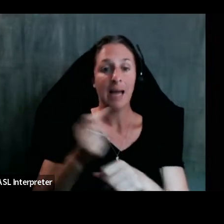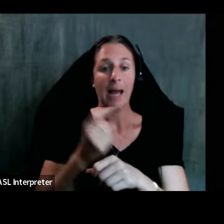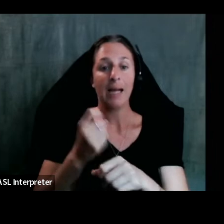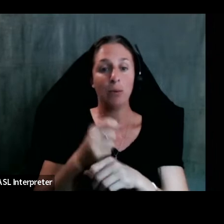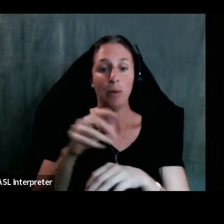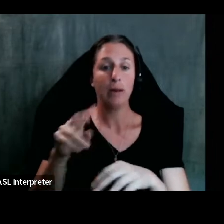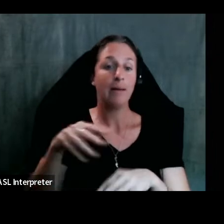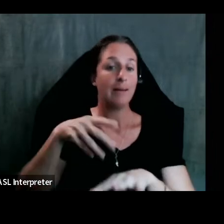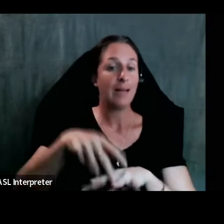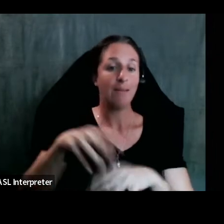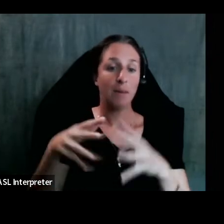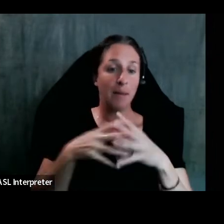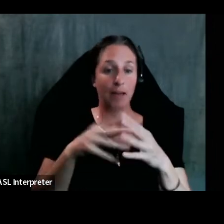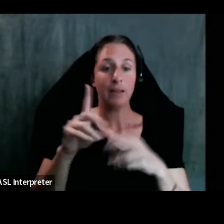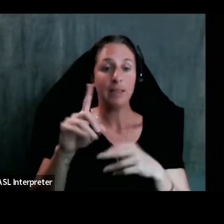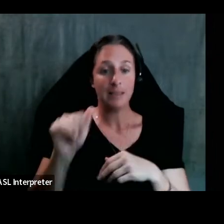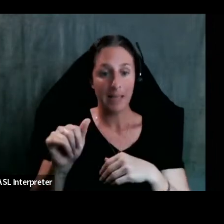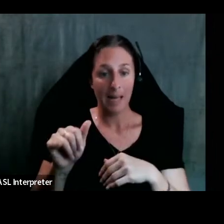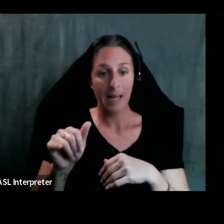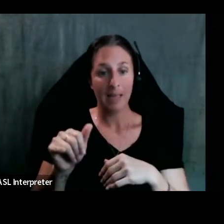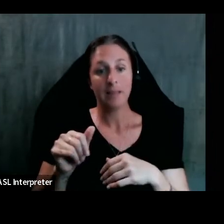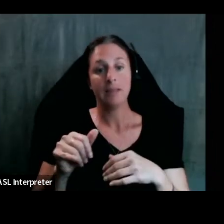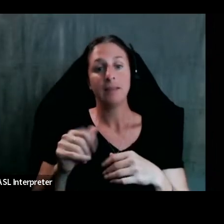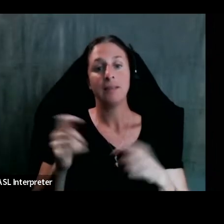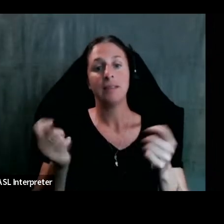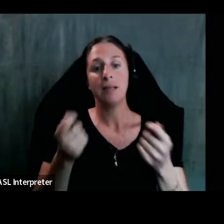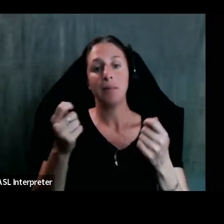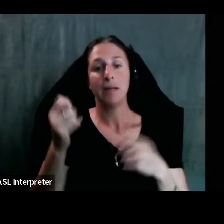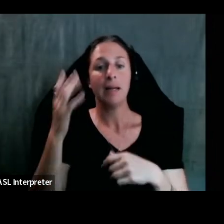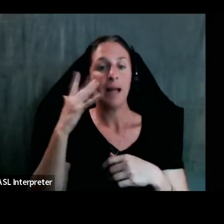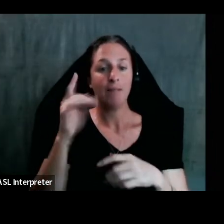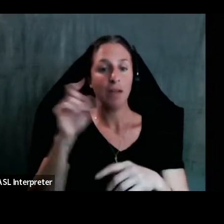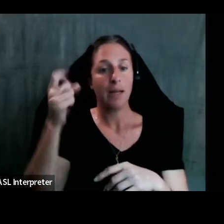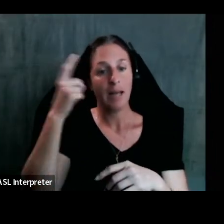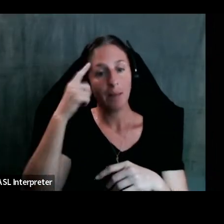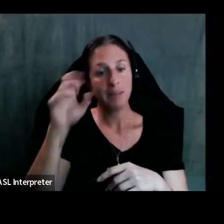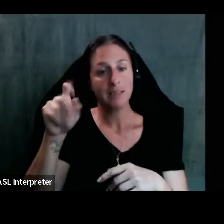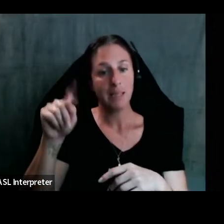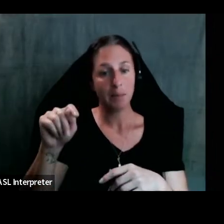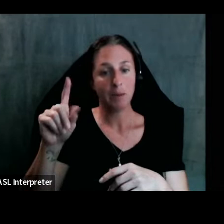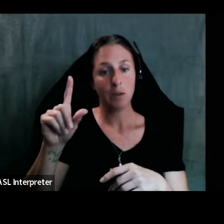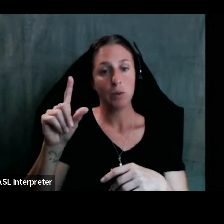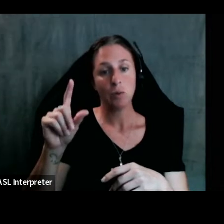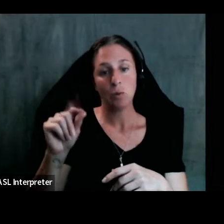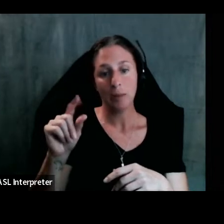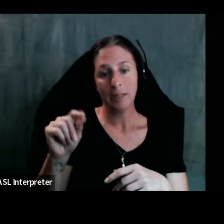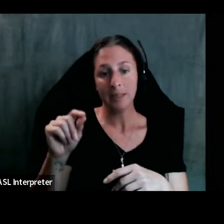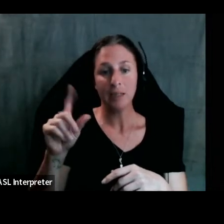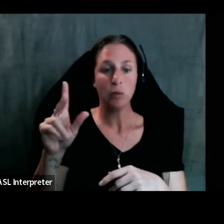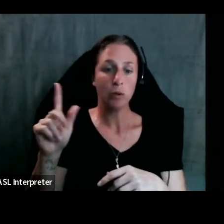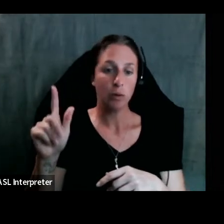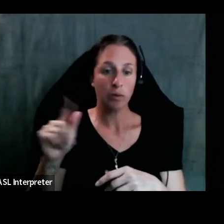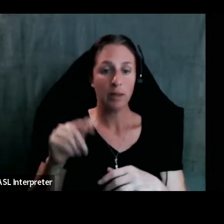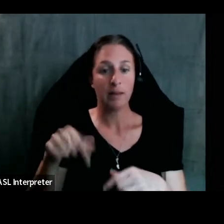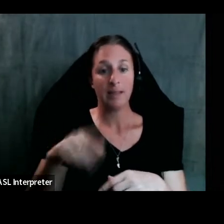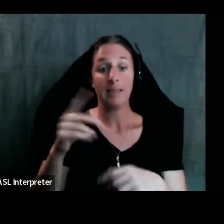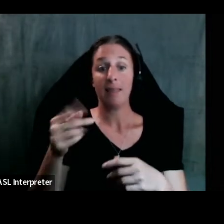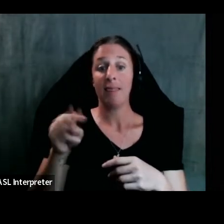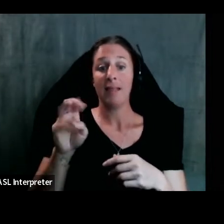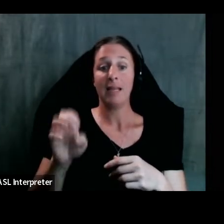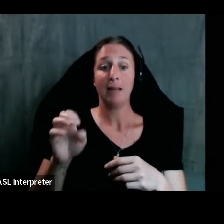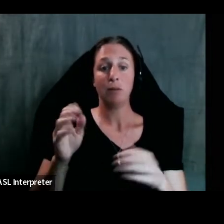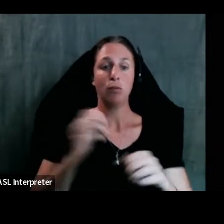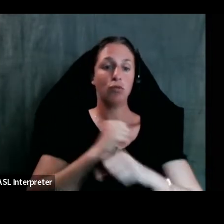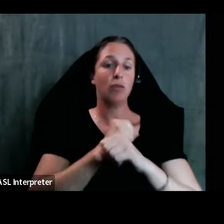the California Capitol on September 22nd, 2023, this year's theme was protecting our people through sovereignty,